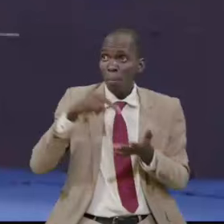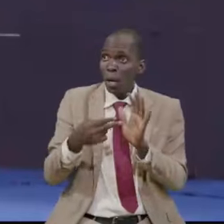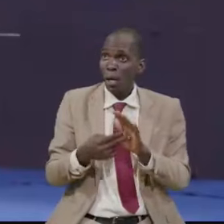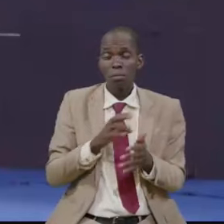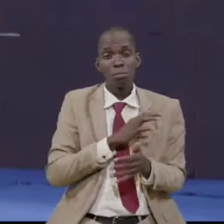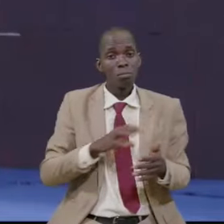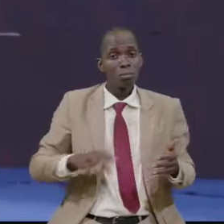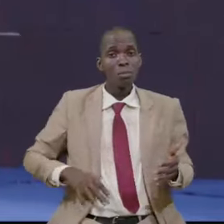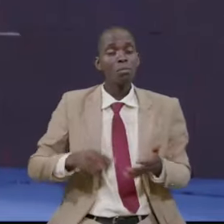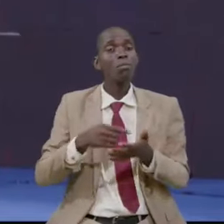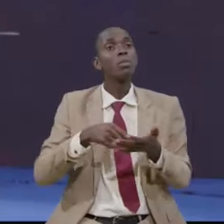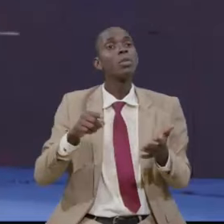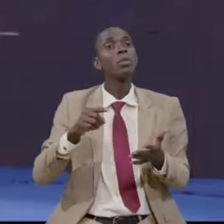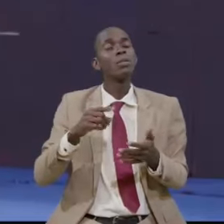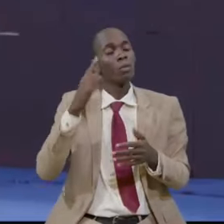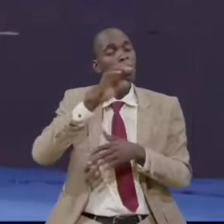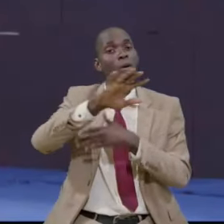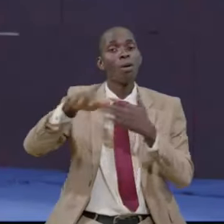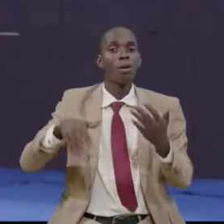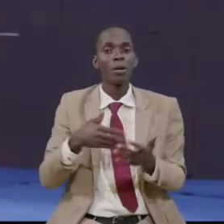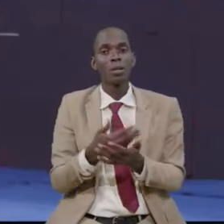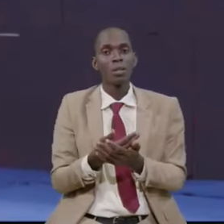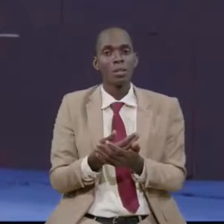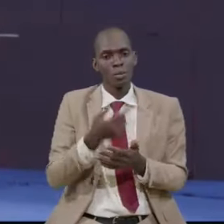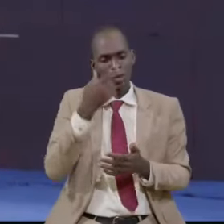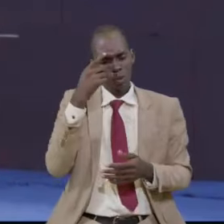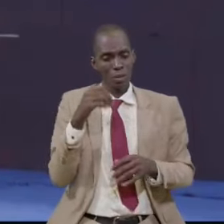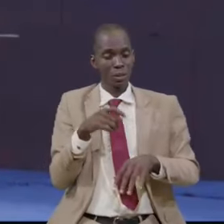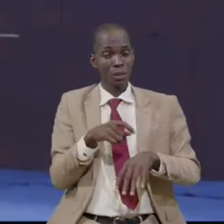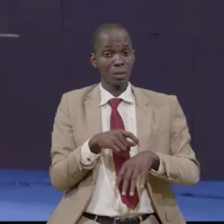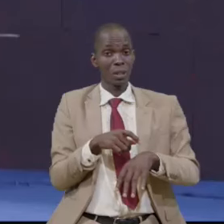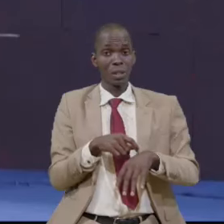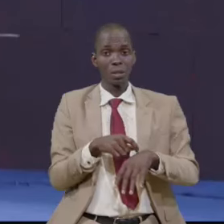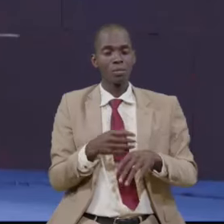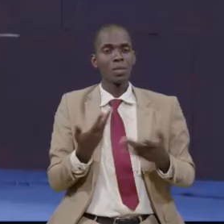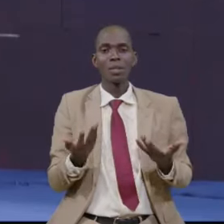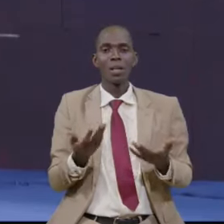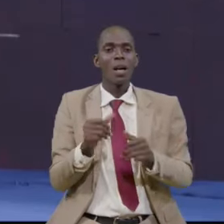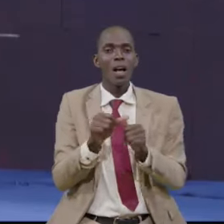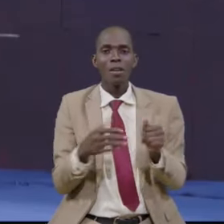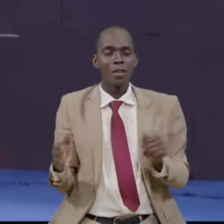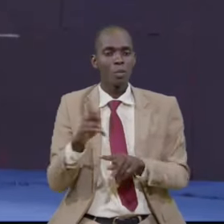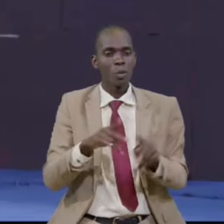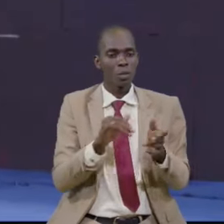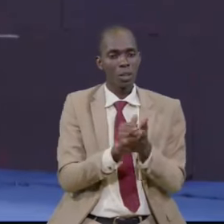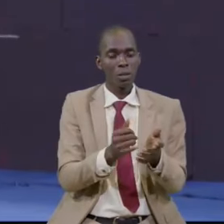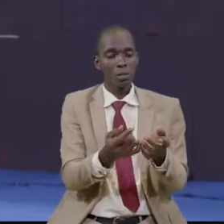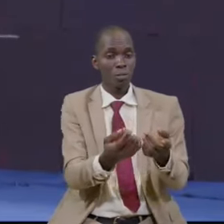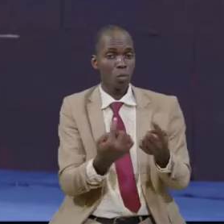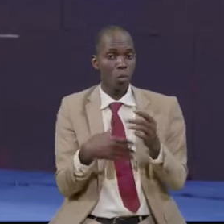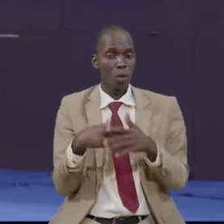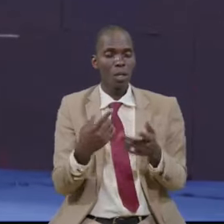offering, because everything they have come for, salvation, healing,